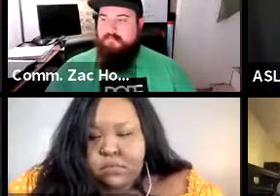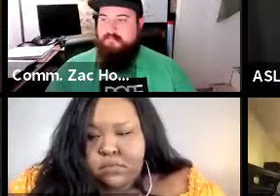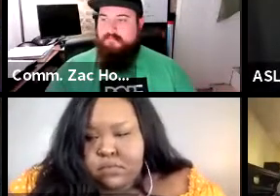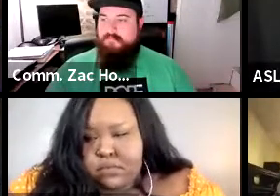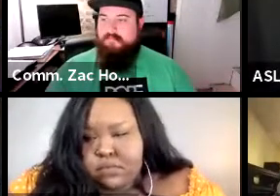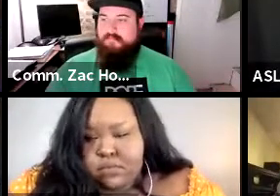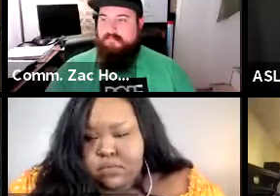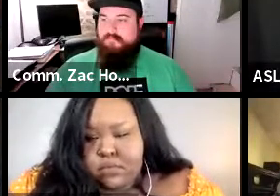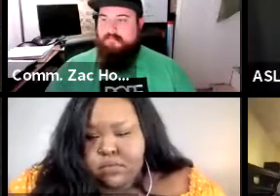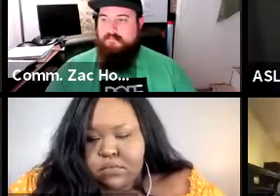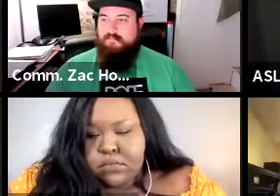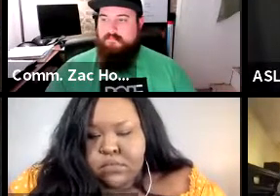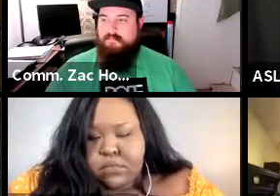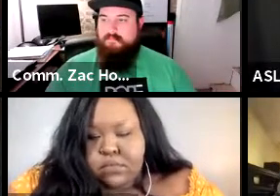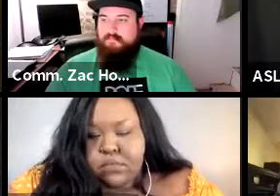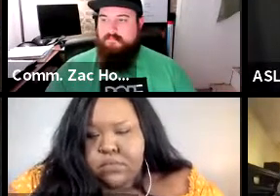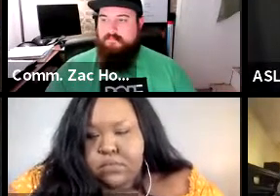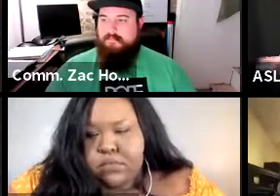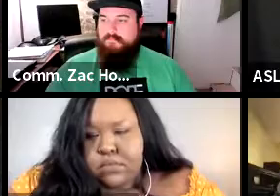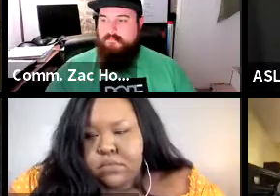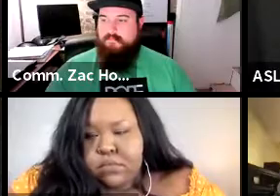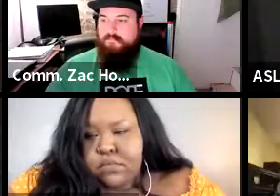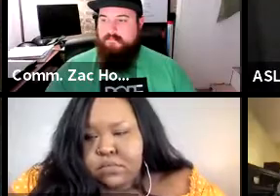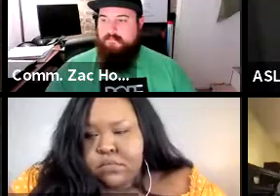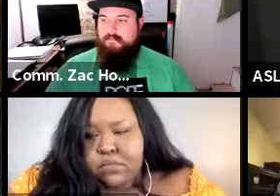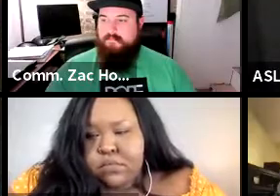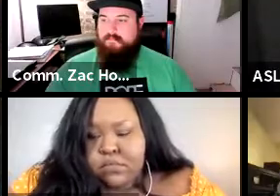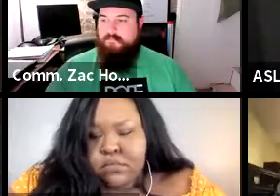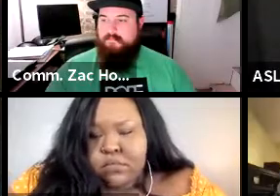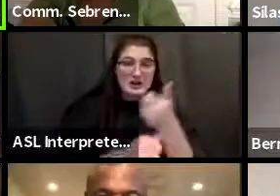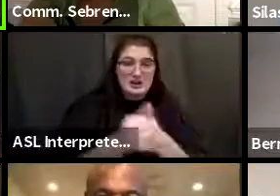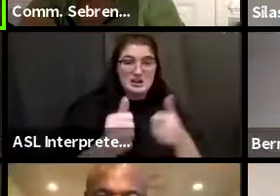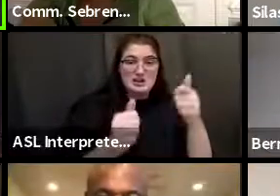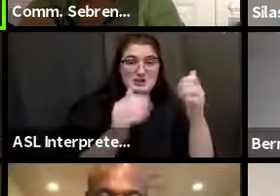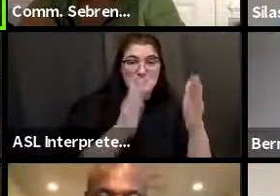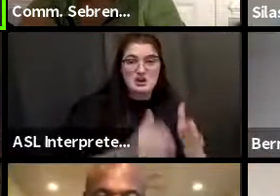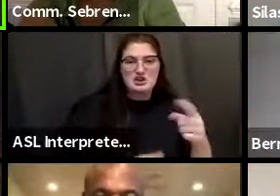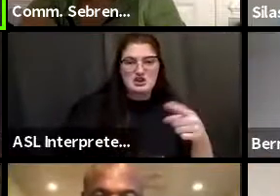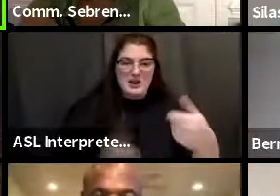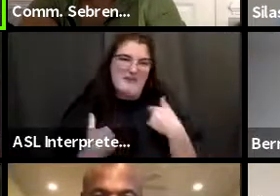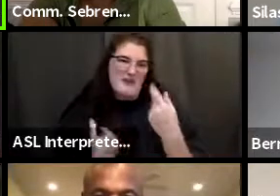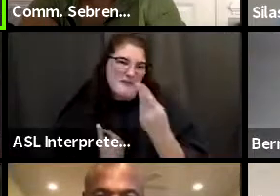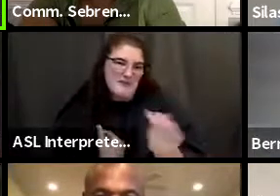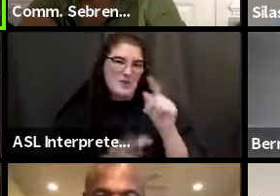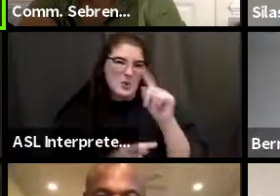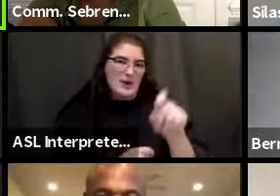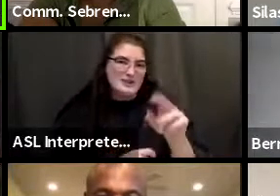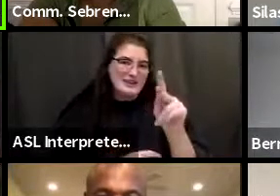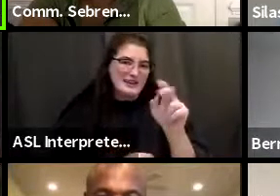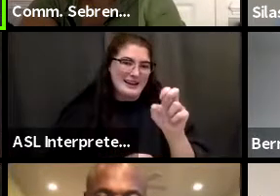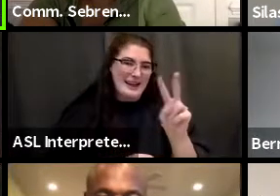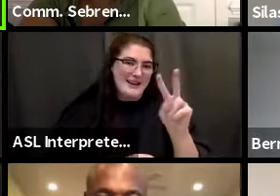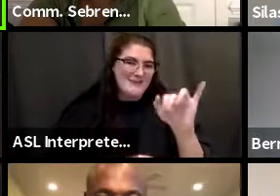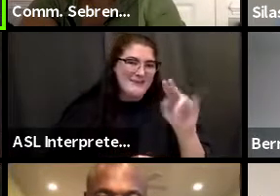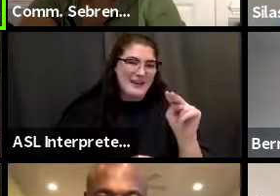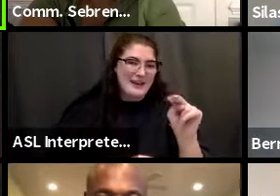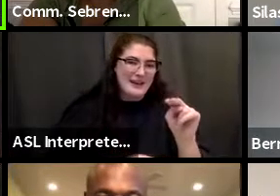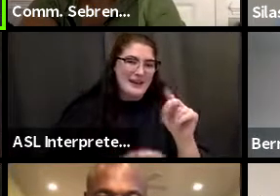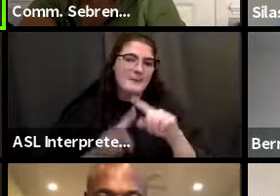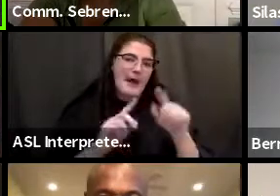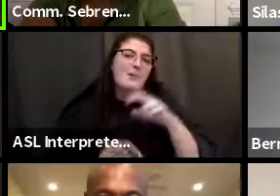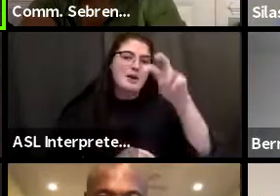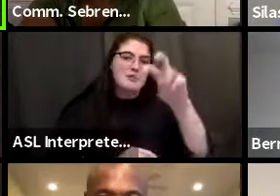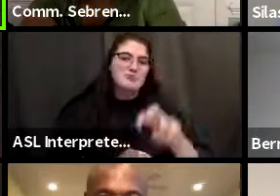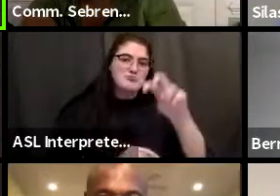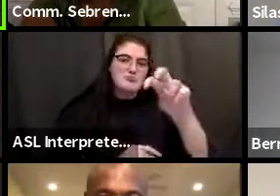doing one per person to start out. So I do see you have a few questions, Kevin, but I'm going to skip around. Thank you for making the tough